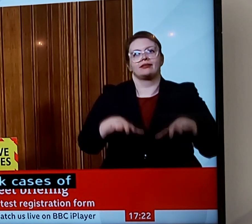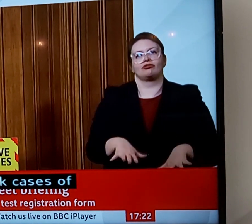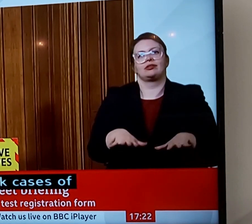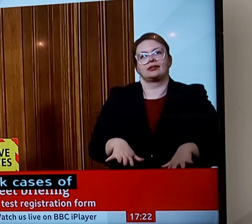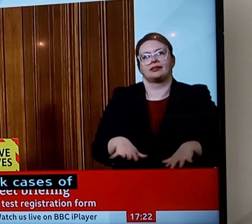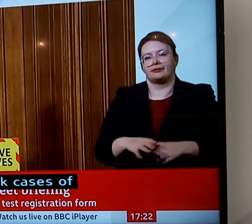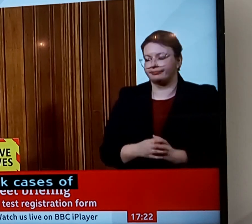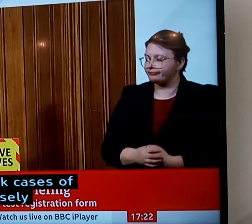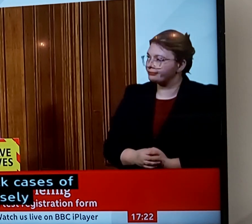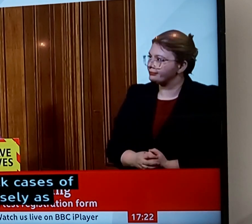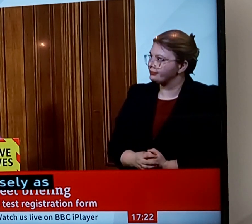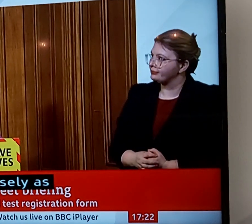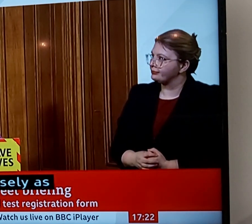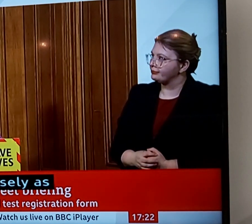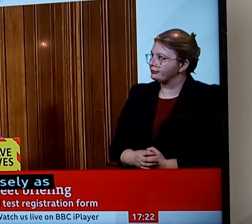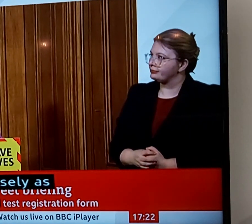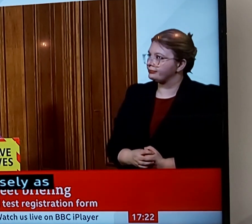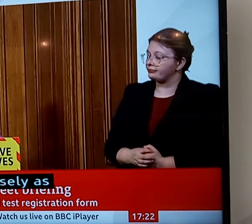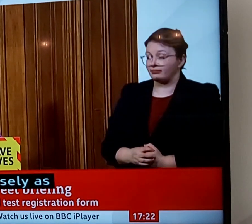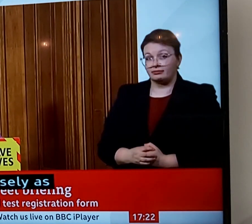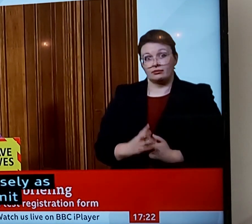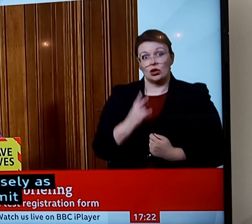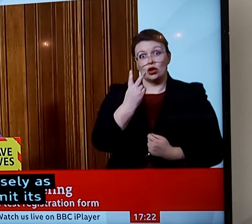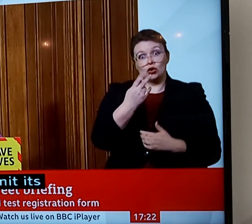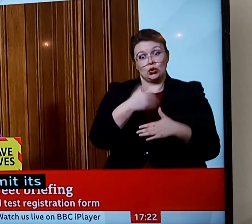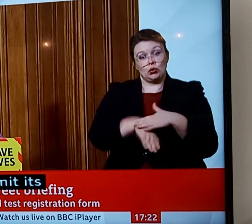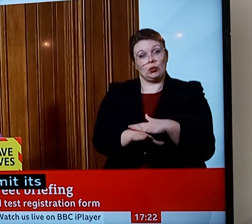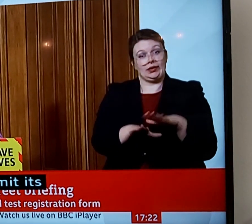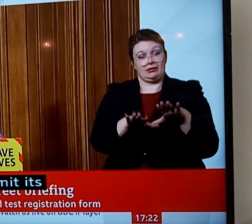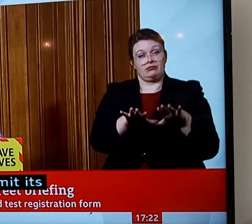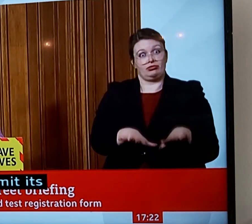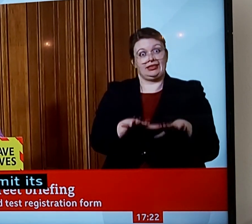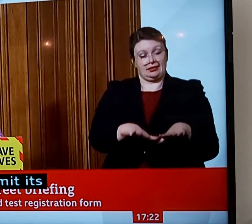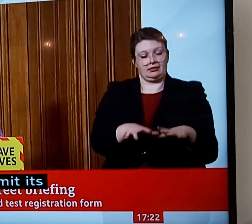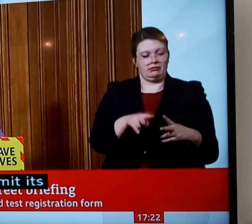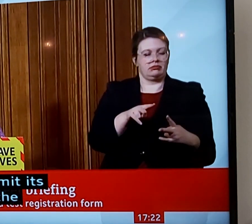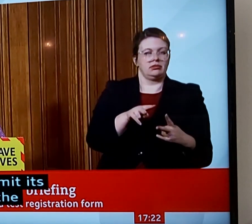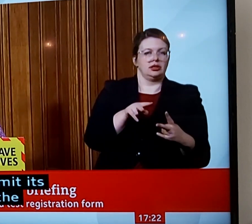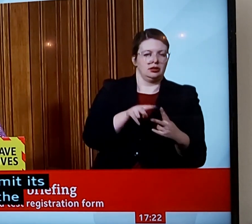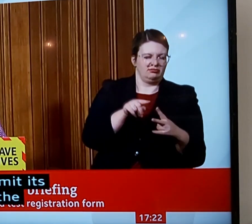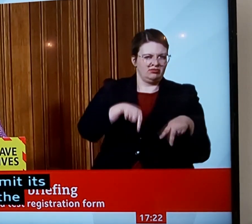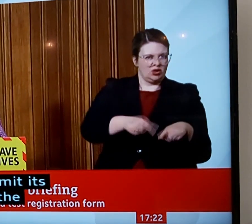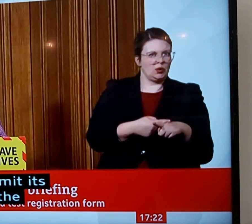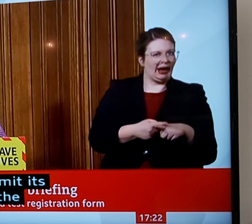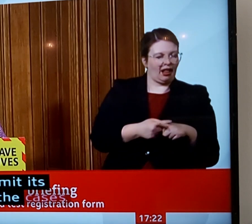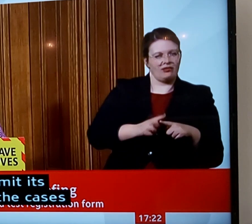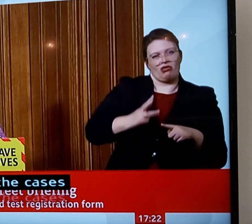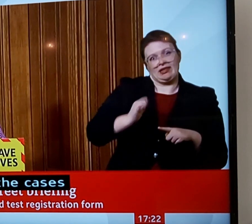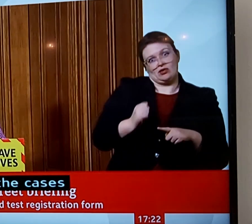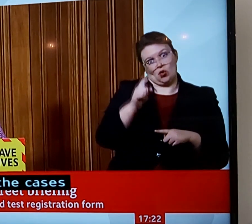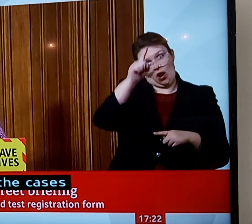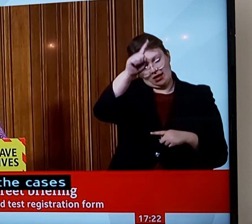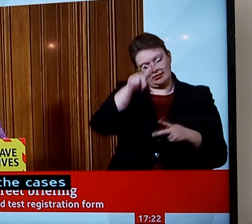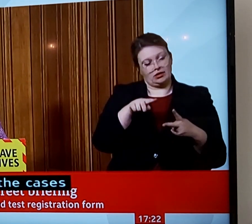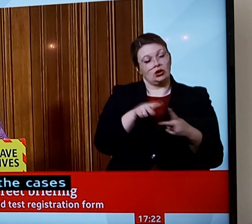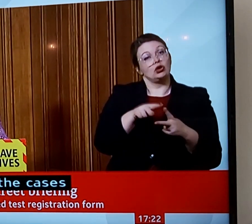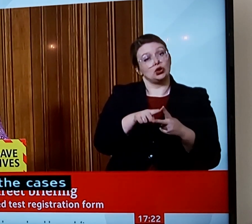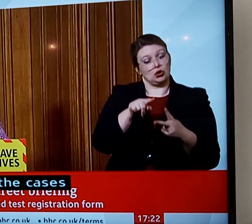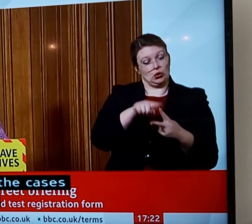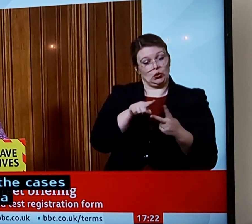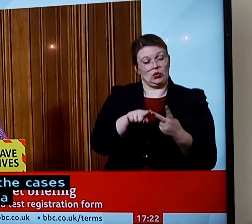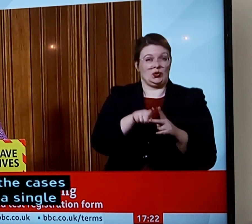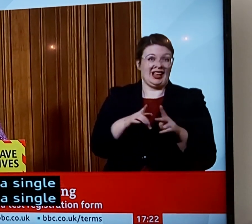the cases found, 2 are from a single household in the South Gloucester area. This individual was traveled back from Brazil and is